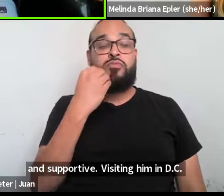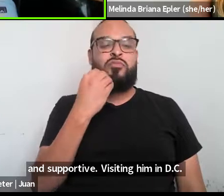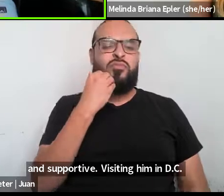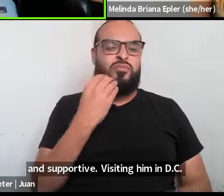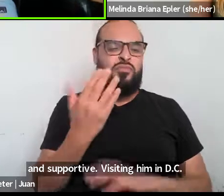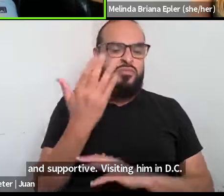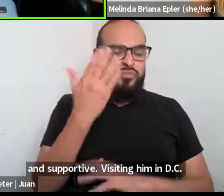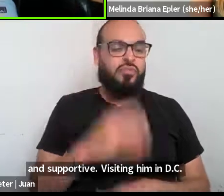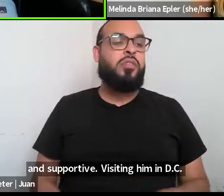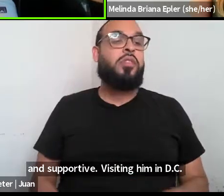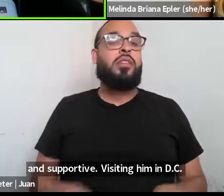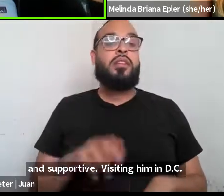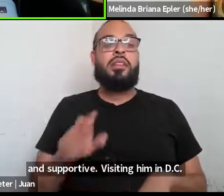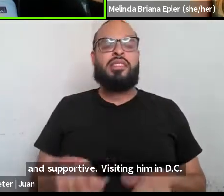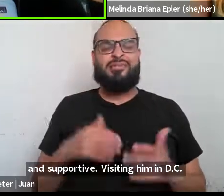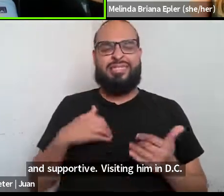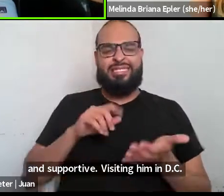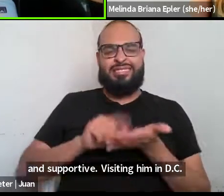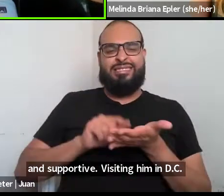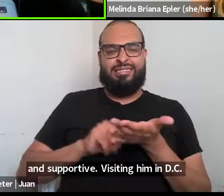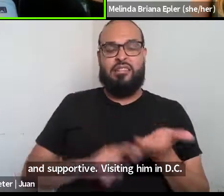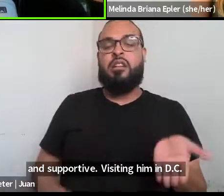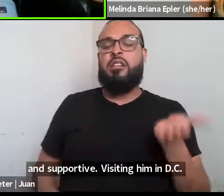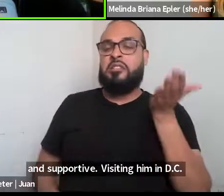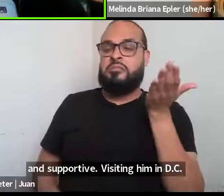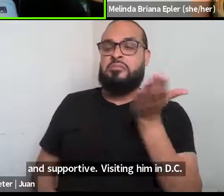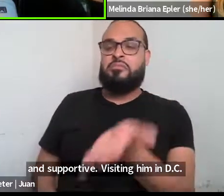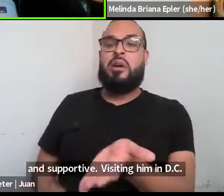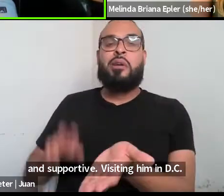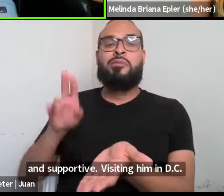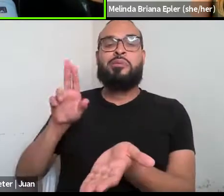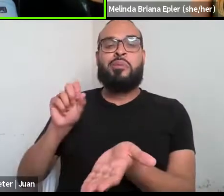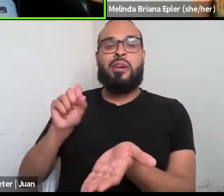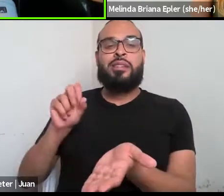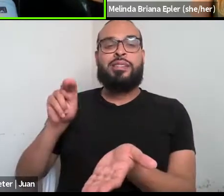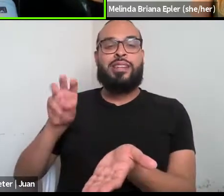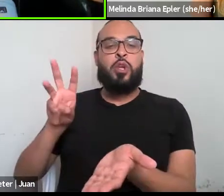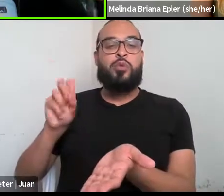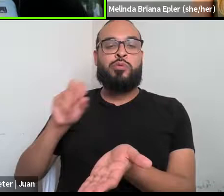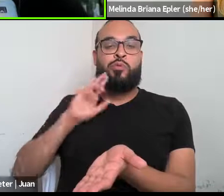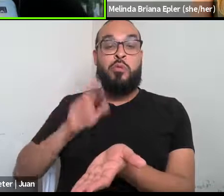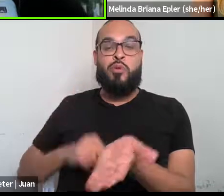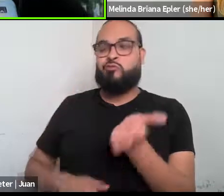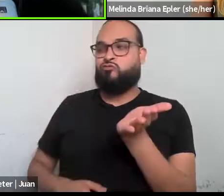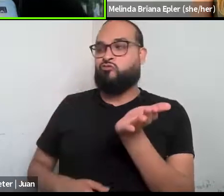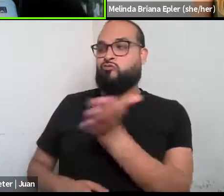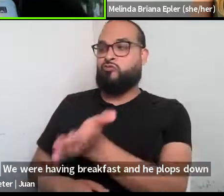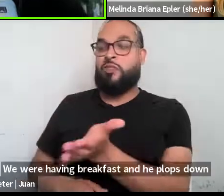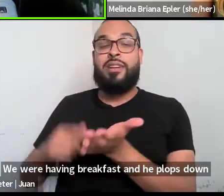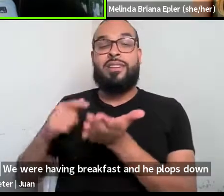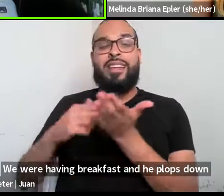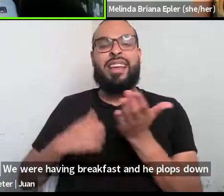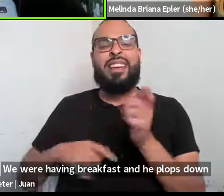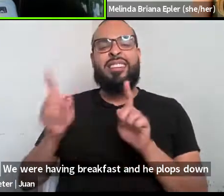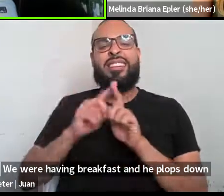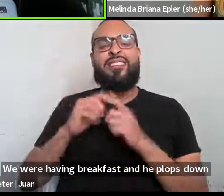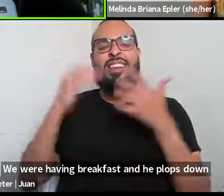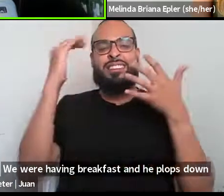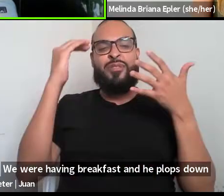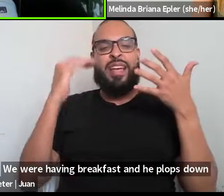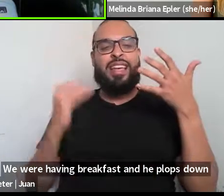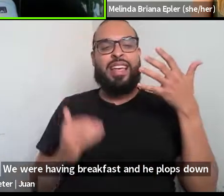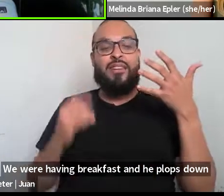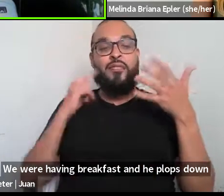U.S. News and World Report in front of me. And it's that edition that has the rankings of all the schools,